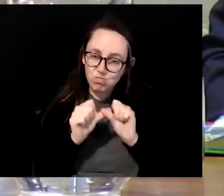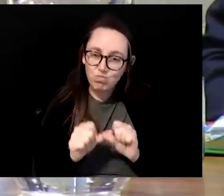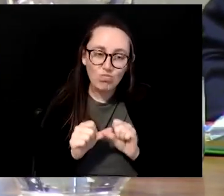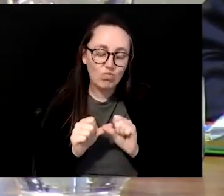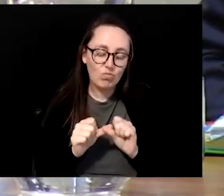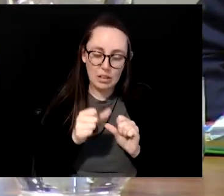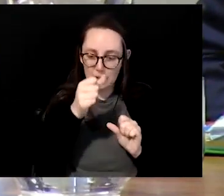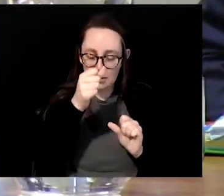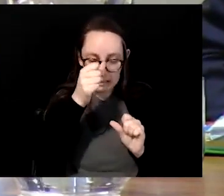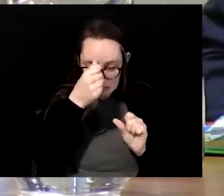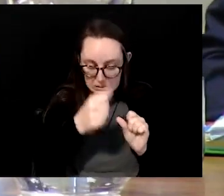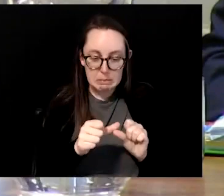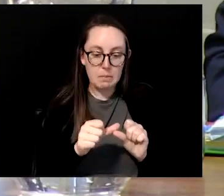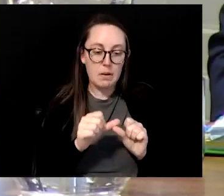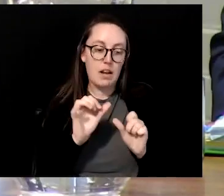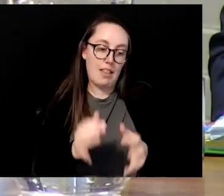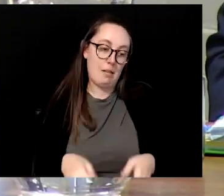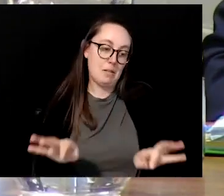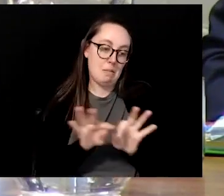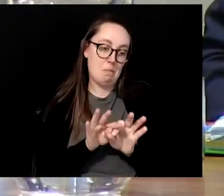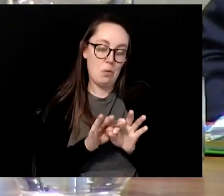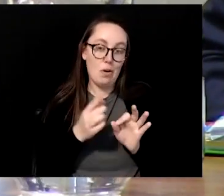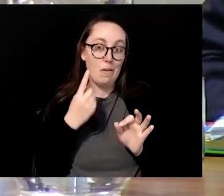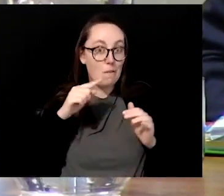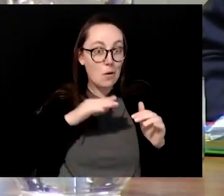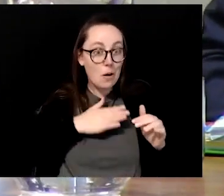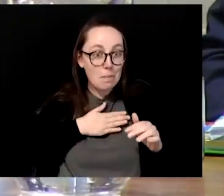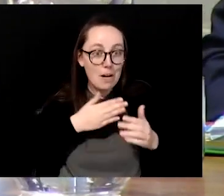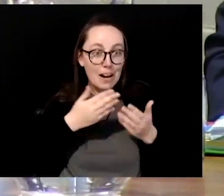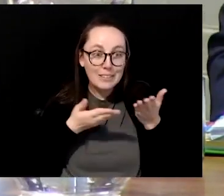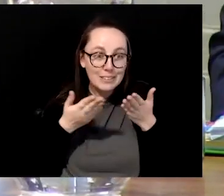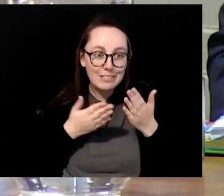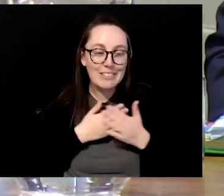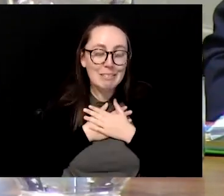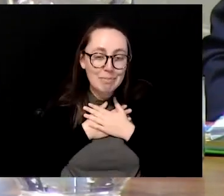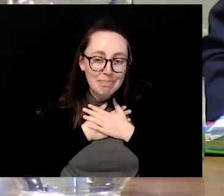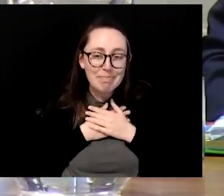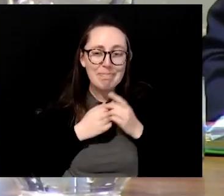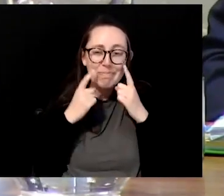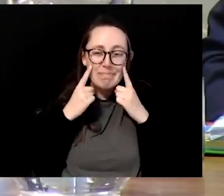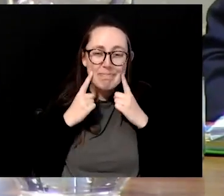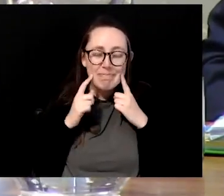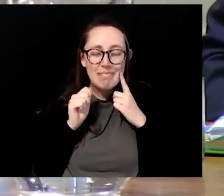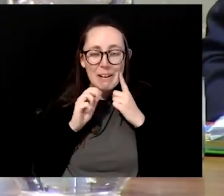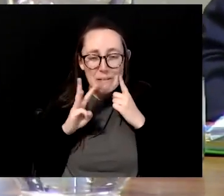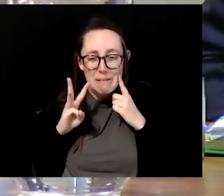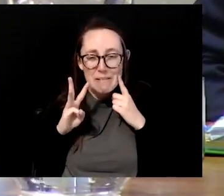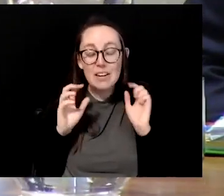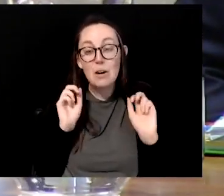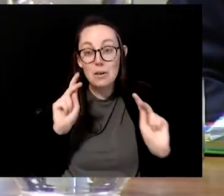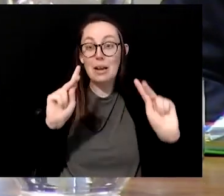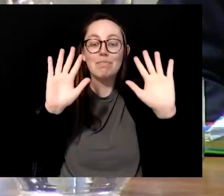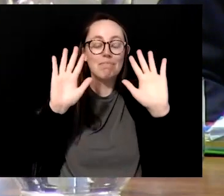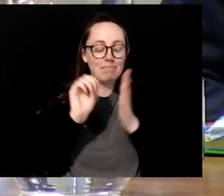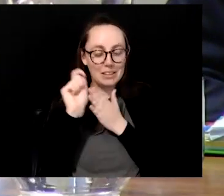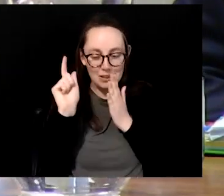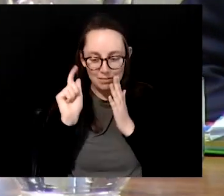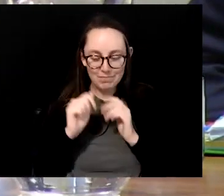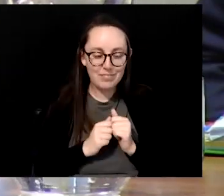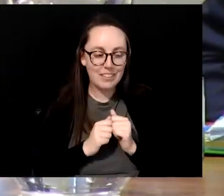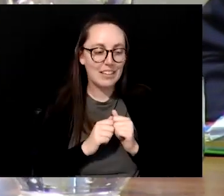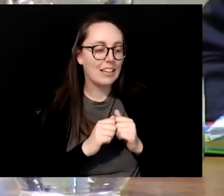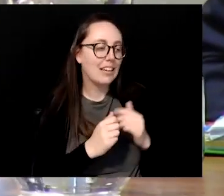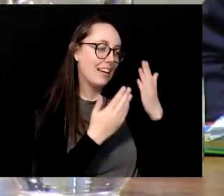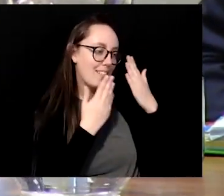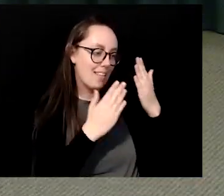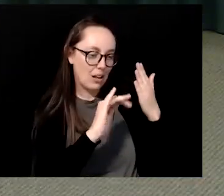so I just wanted to share them with you as well oh all right that's all right thank you so much Jess uh